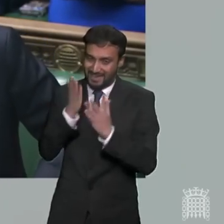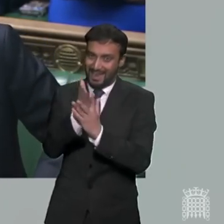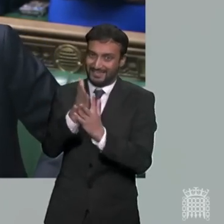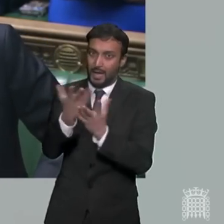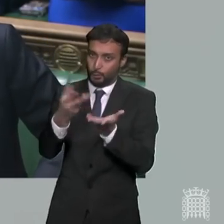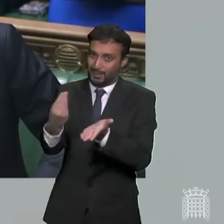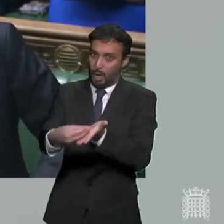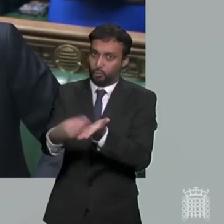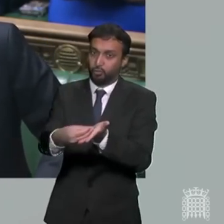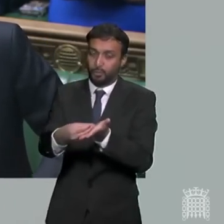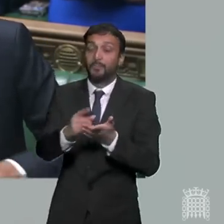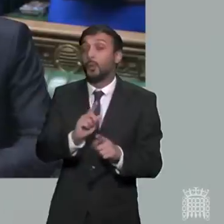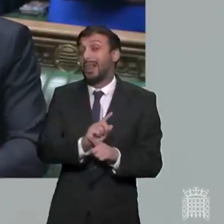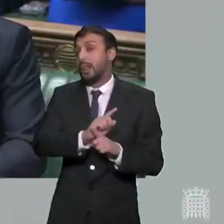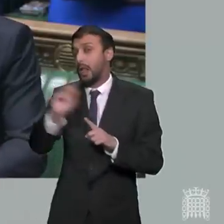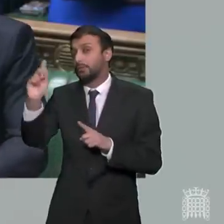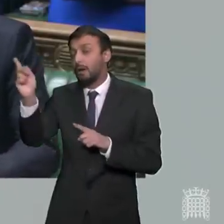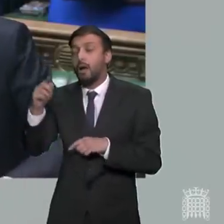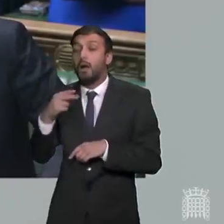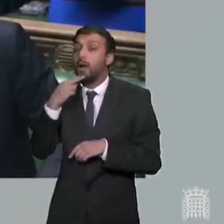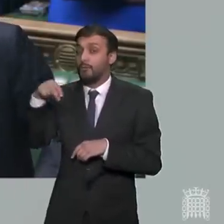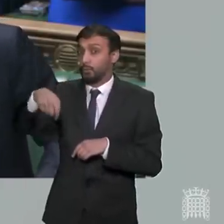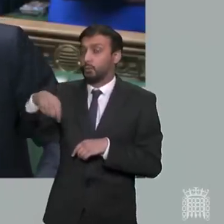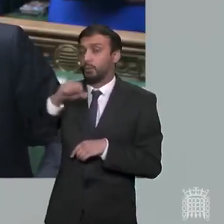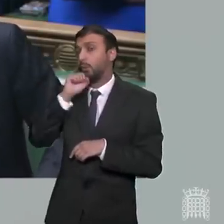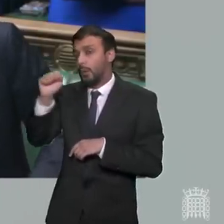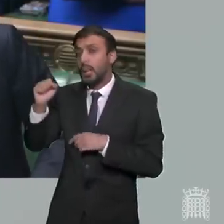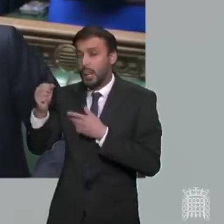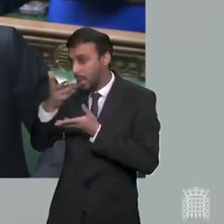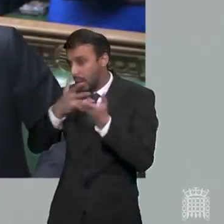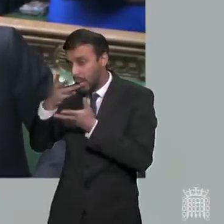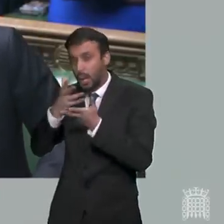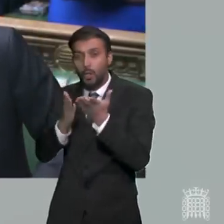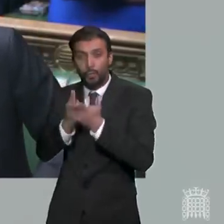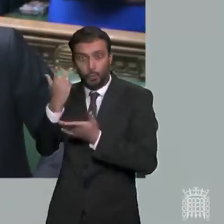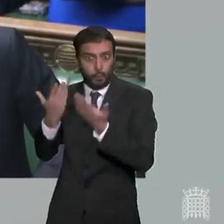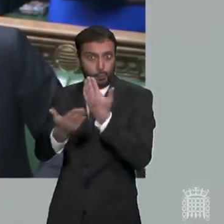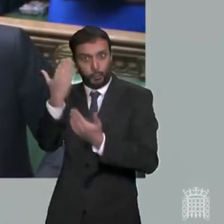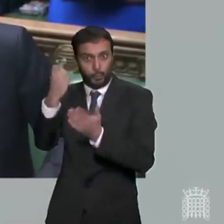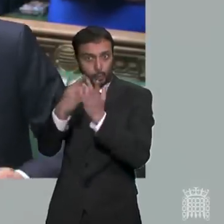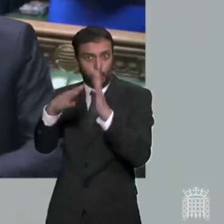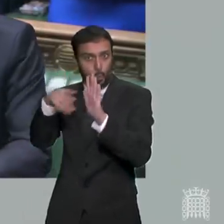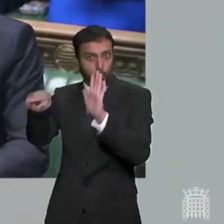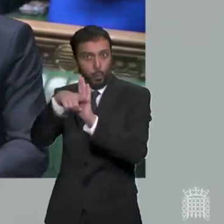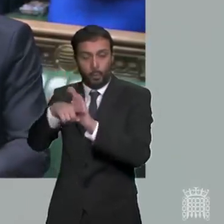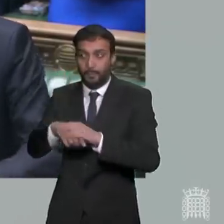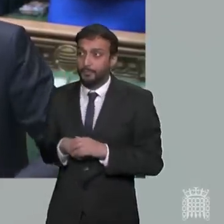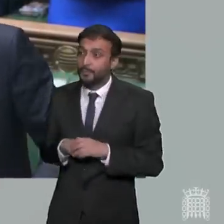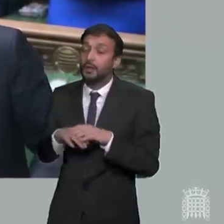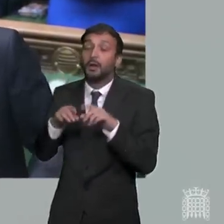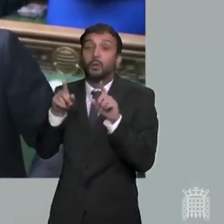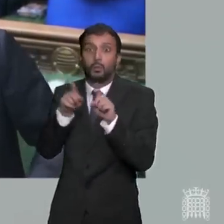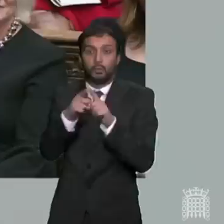this afternoon will do through a very significant intervention. I'm also pleased that we put in place initiatives with the